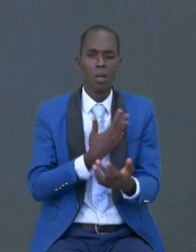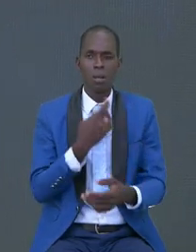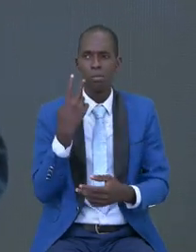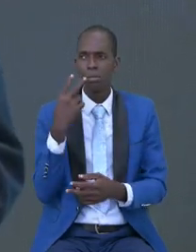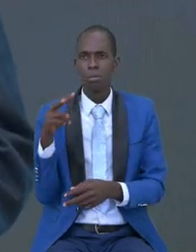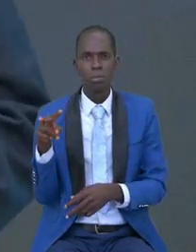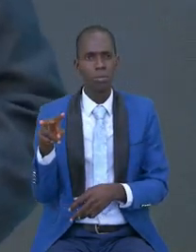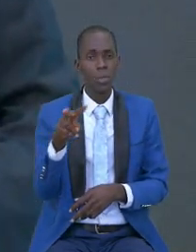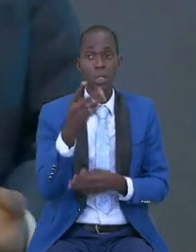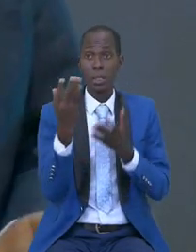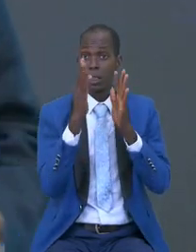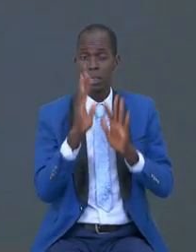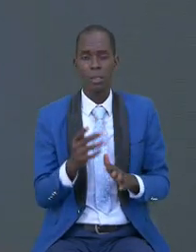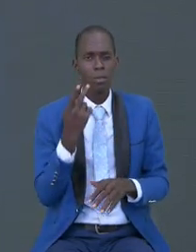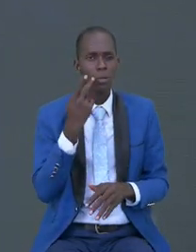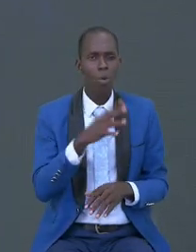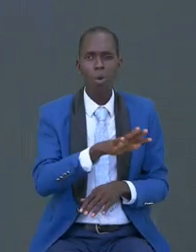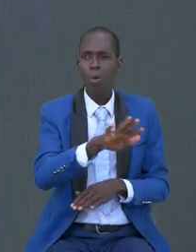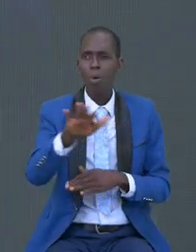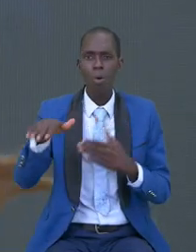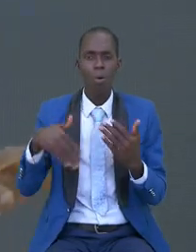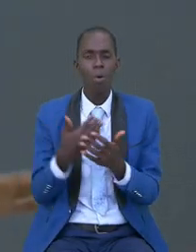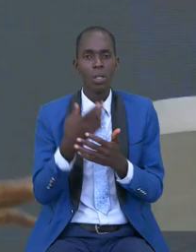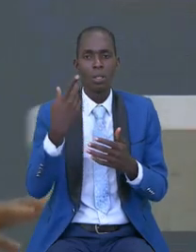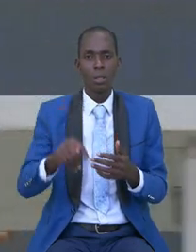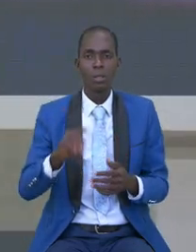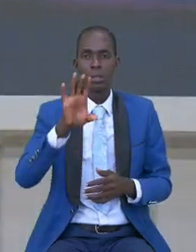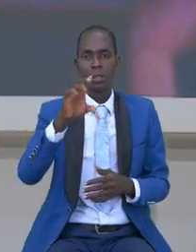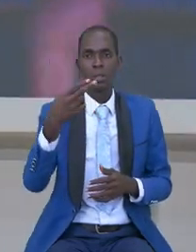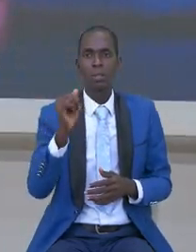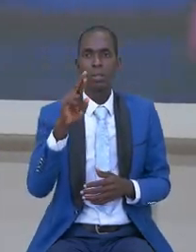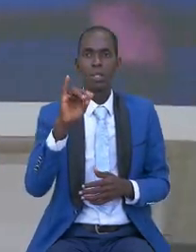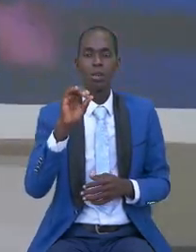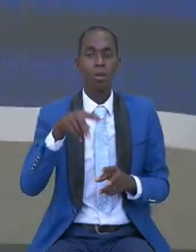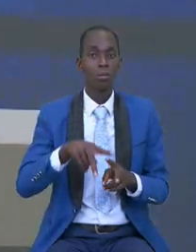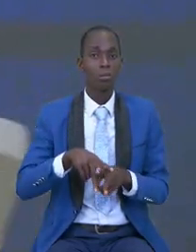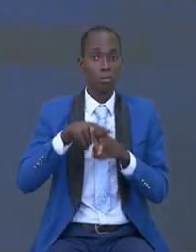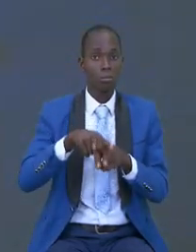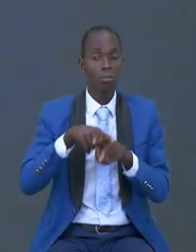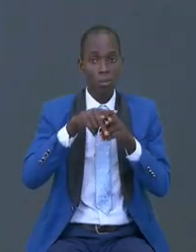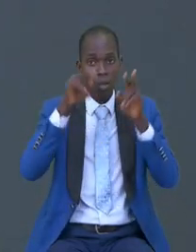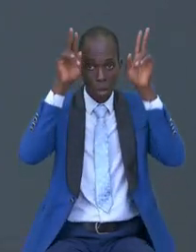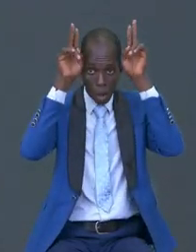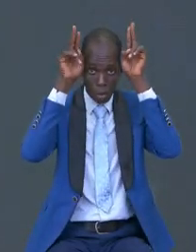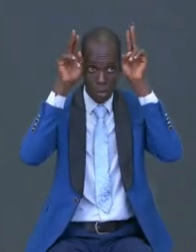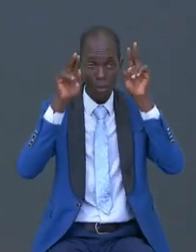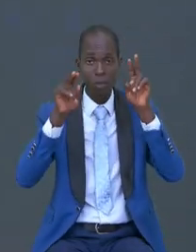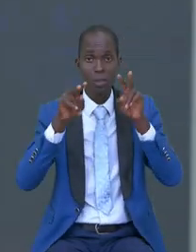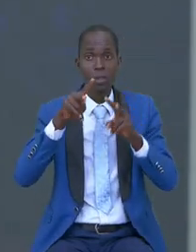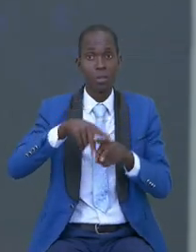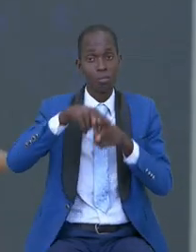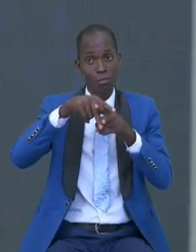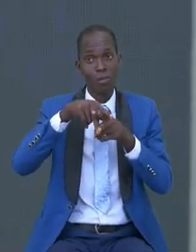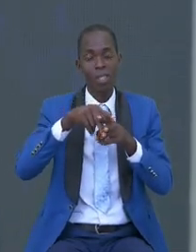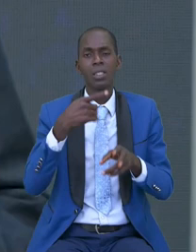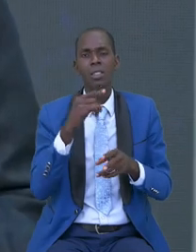his servant saw, all those chariots and all the people that were saying, go catch him.